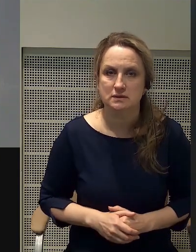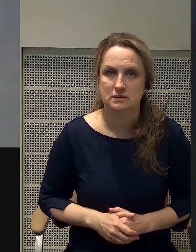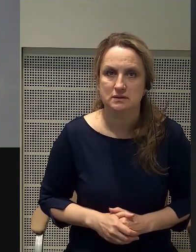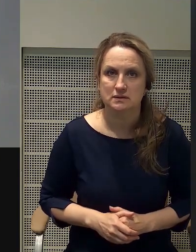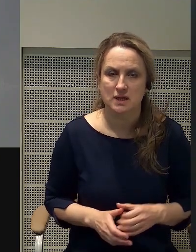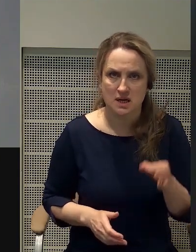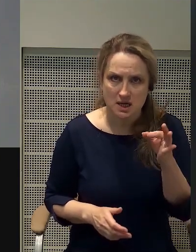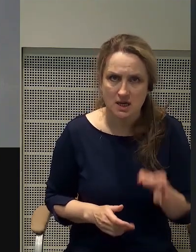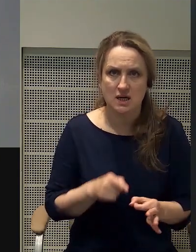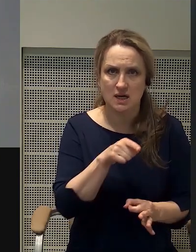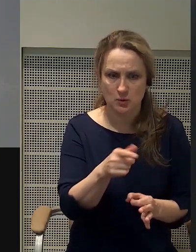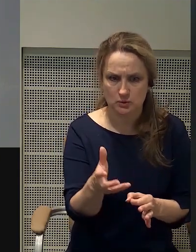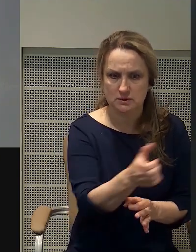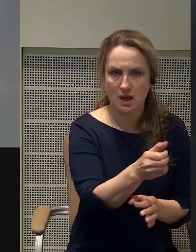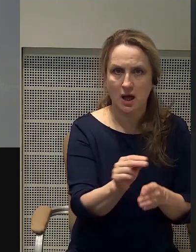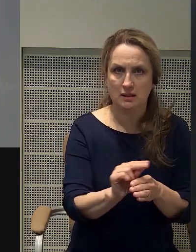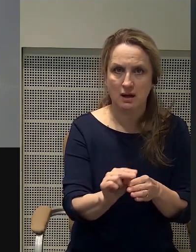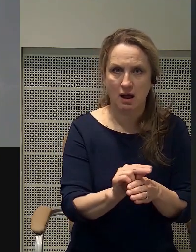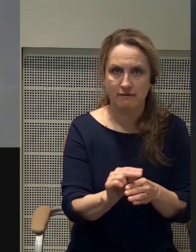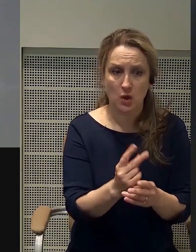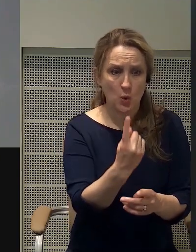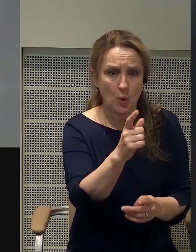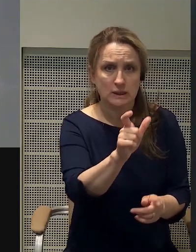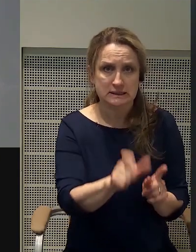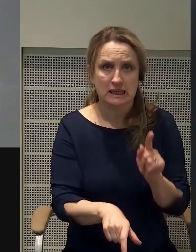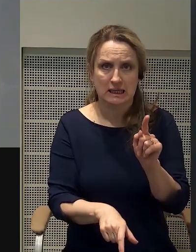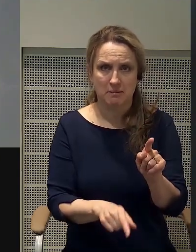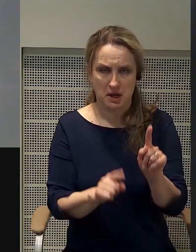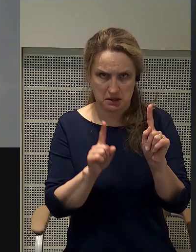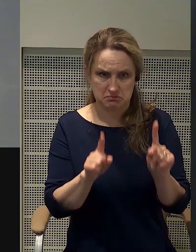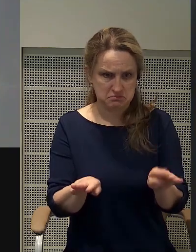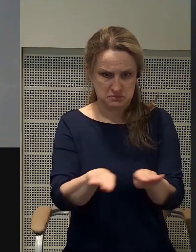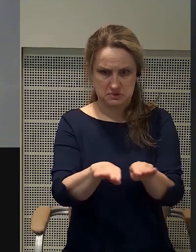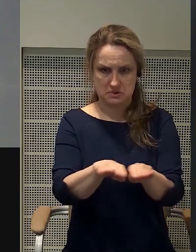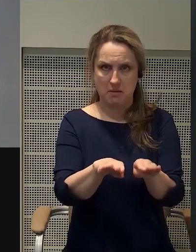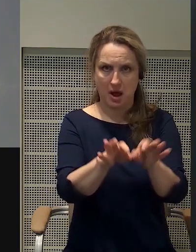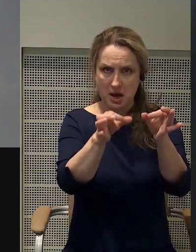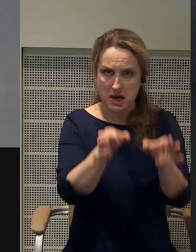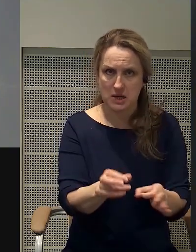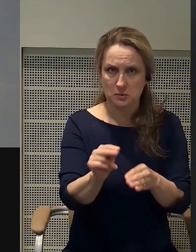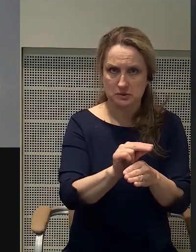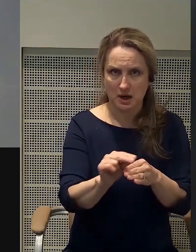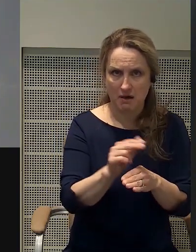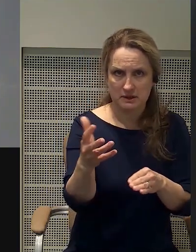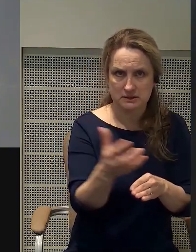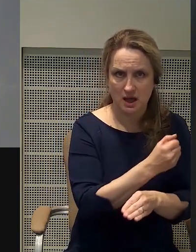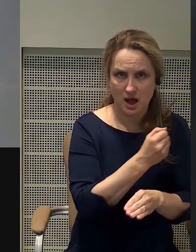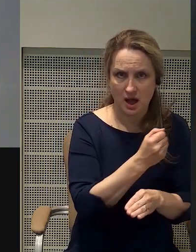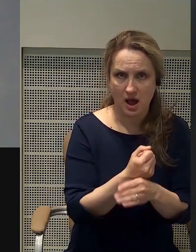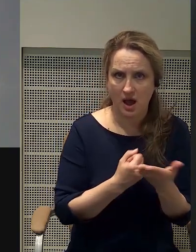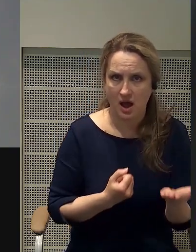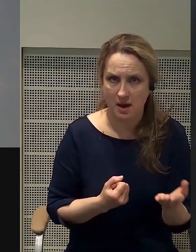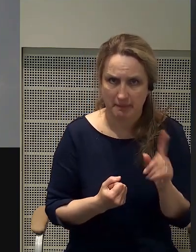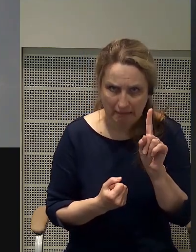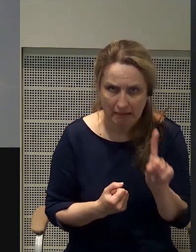right. And even if it is one patient, is one life, that we can possibly change the course of the life of